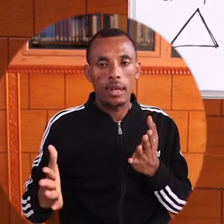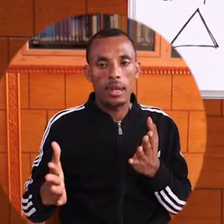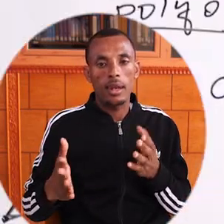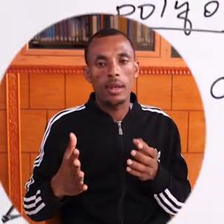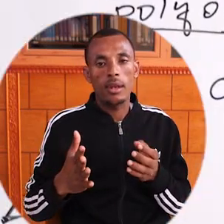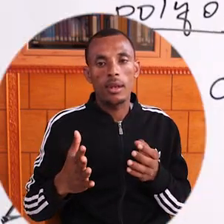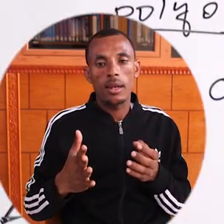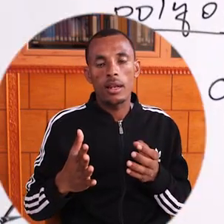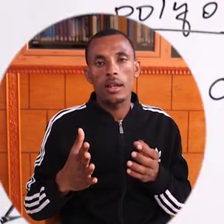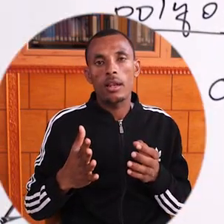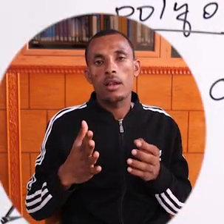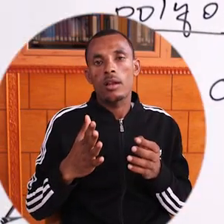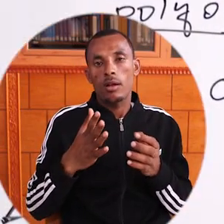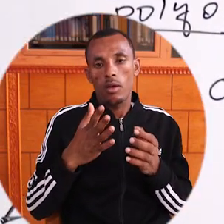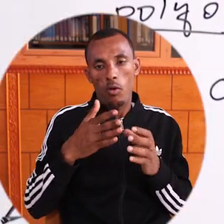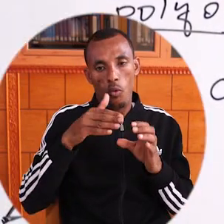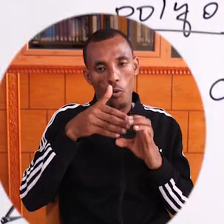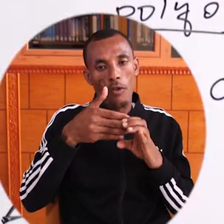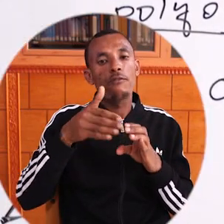Diagonal of a polygon, convex